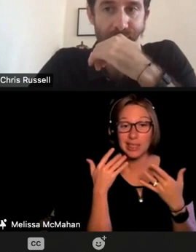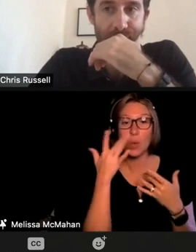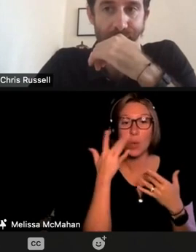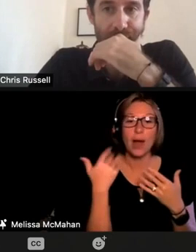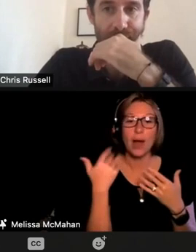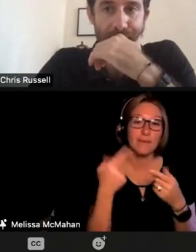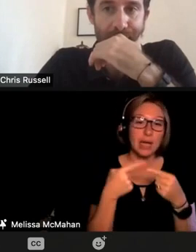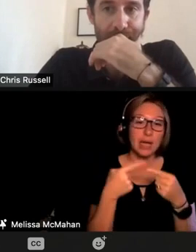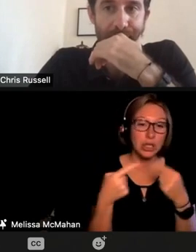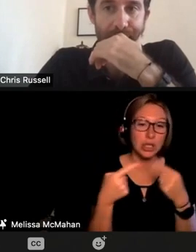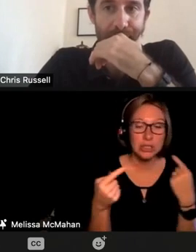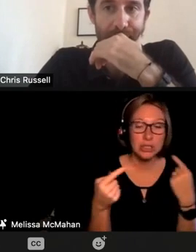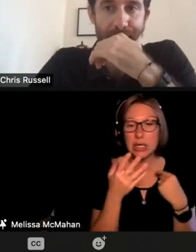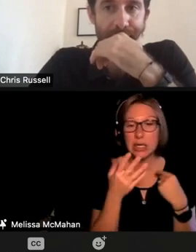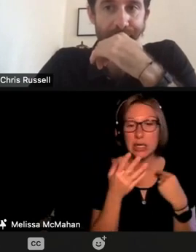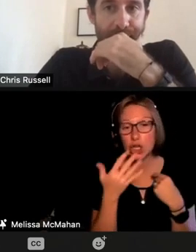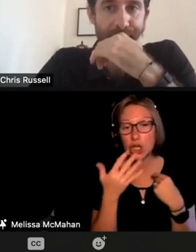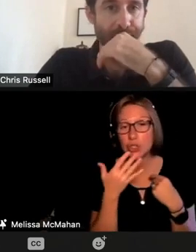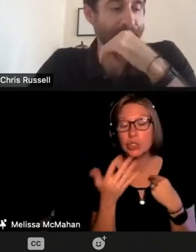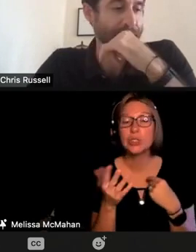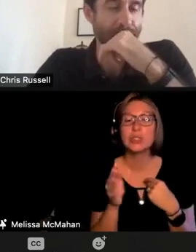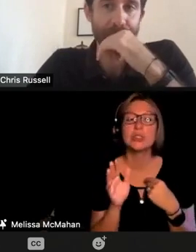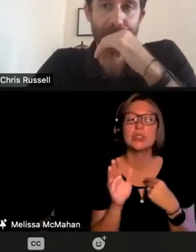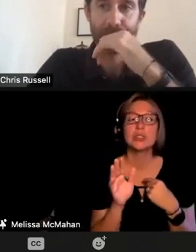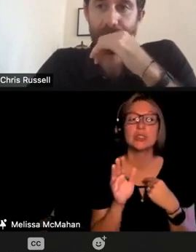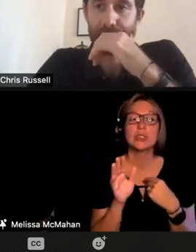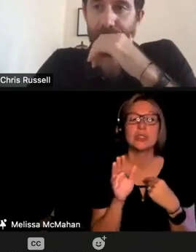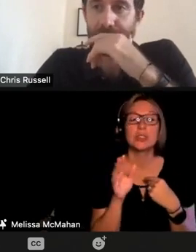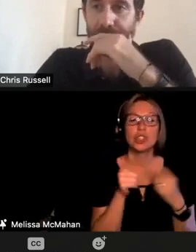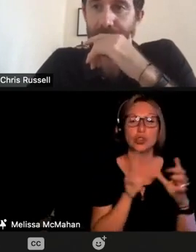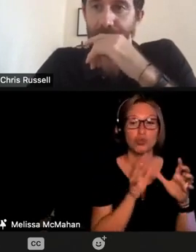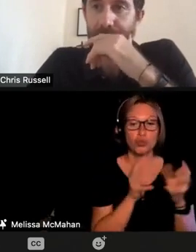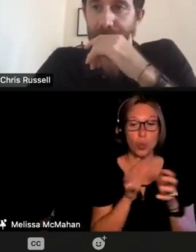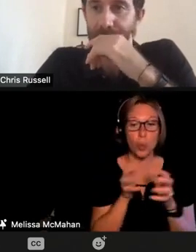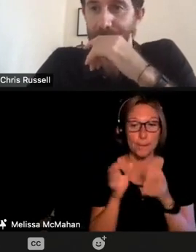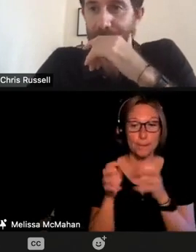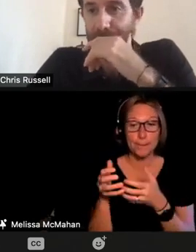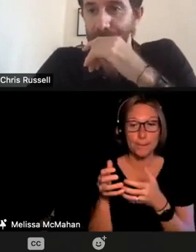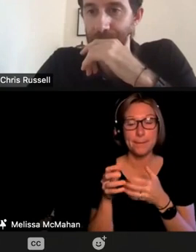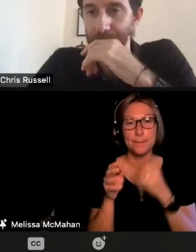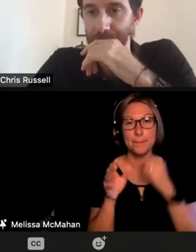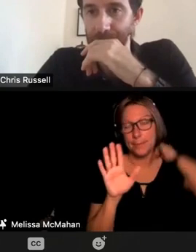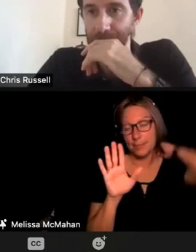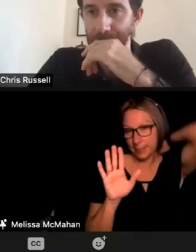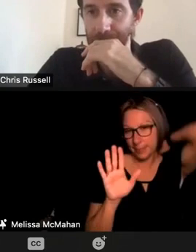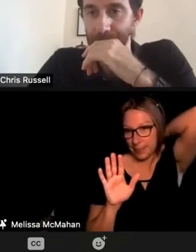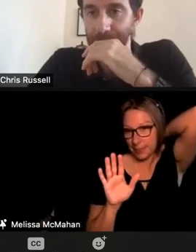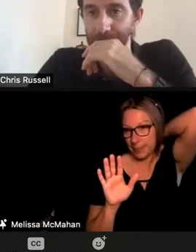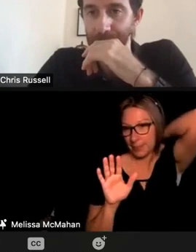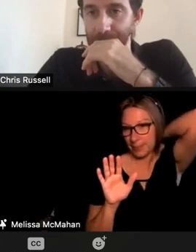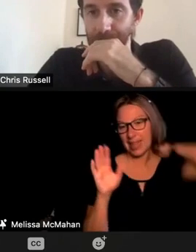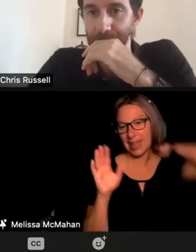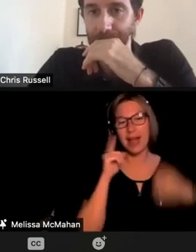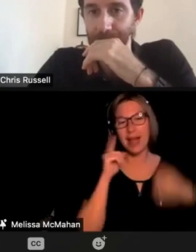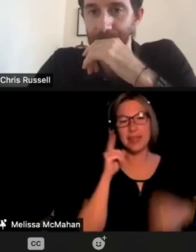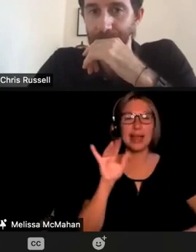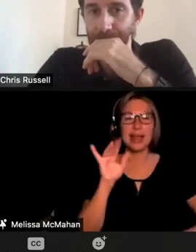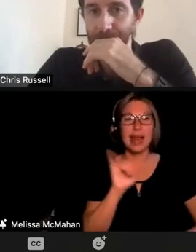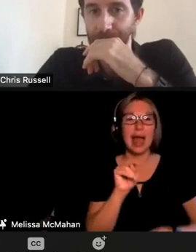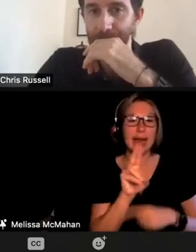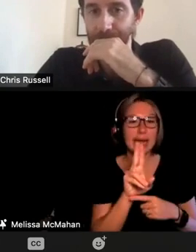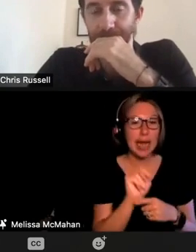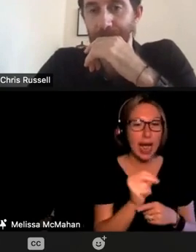contrasting colors. And they are grouped by so I think like nouns are one color and